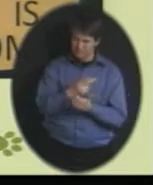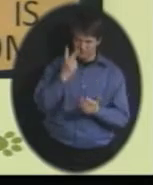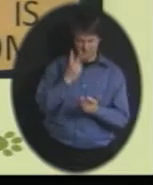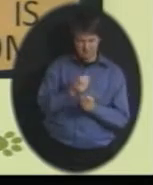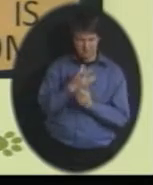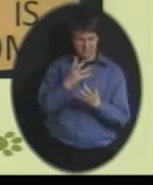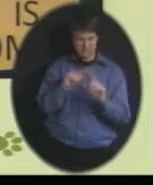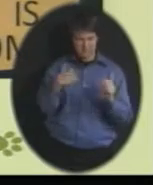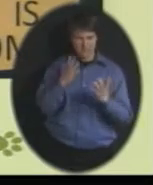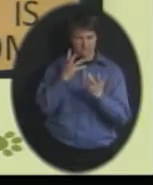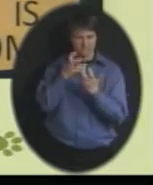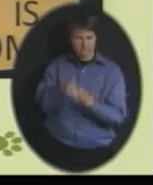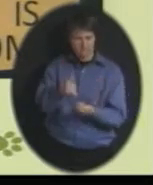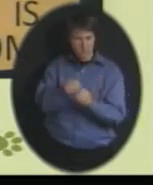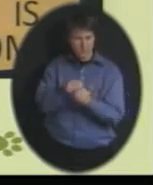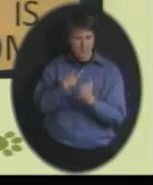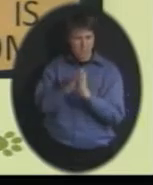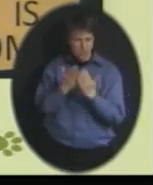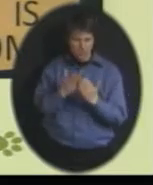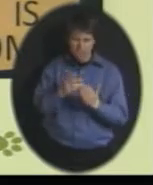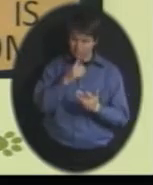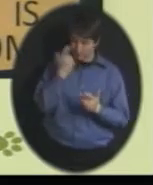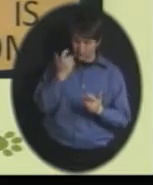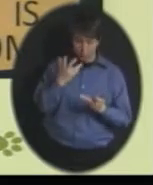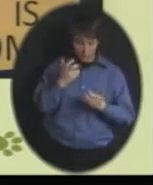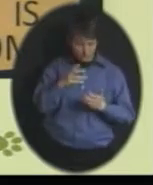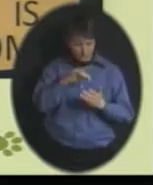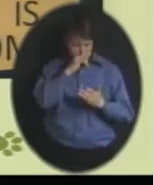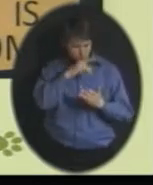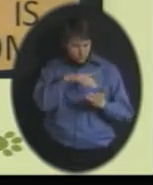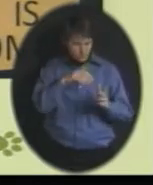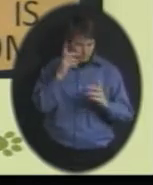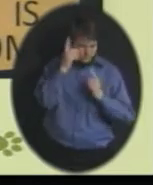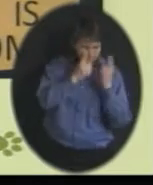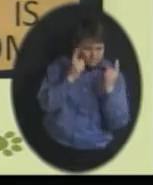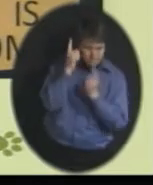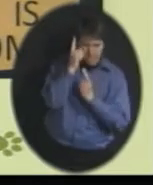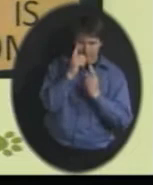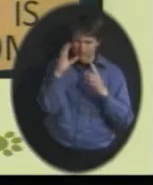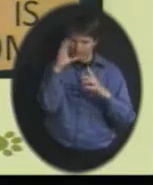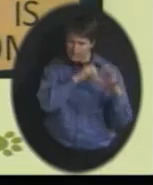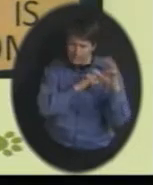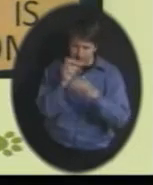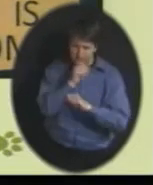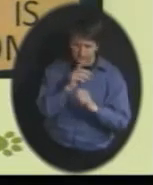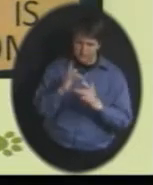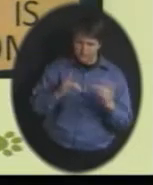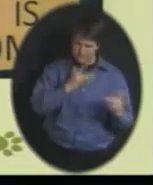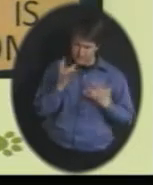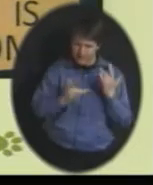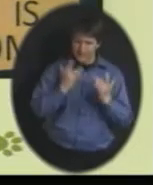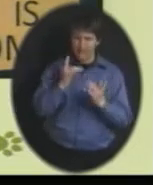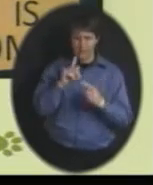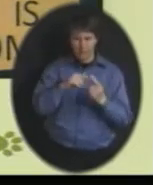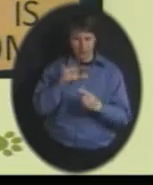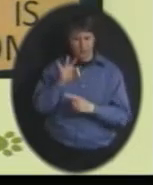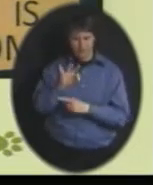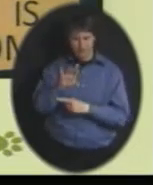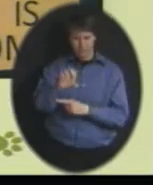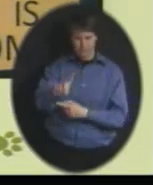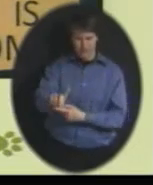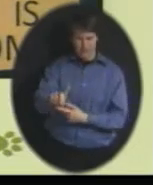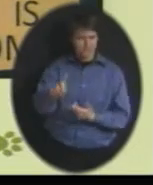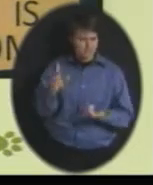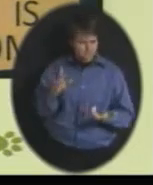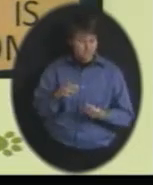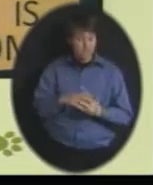to the book, because we wanted to get the kids really excited about this, and we wanted them to guess what FRED might be. By the end of